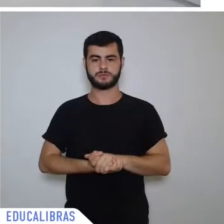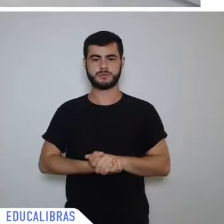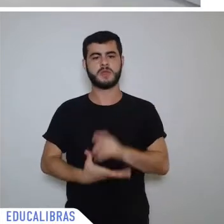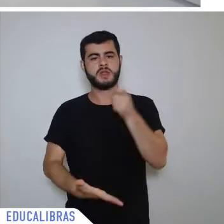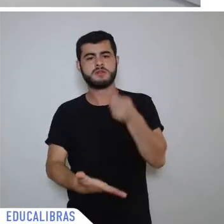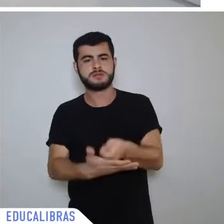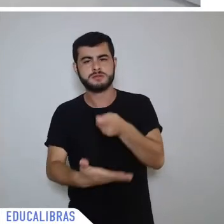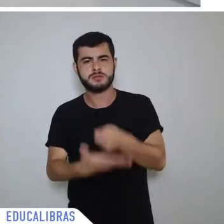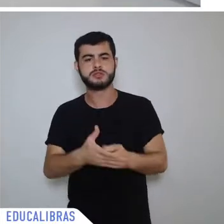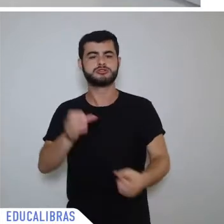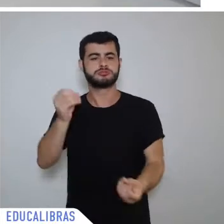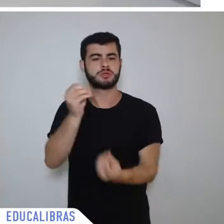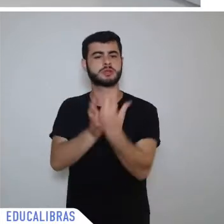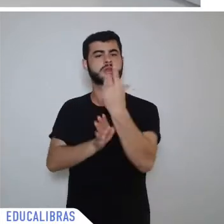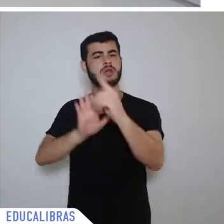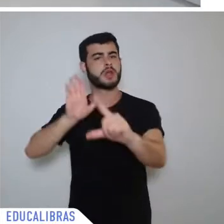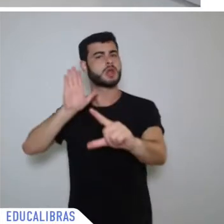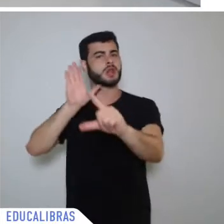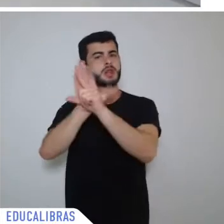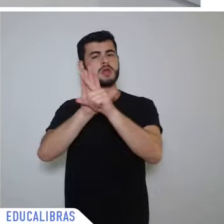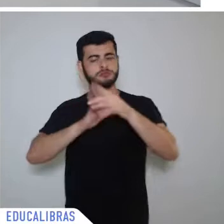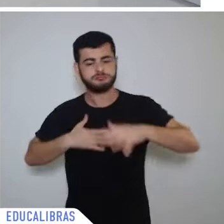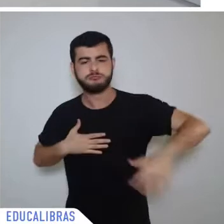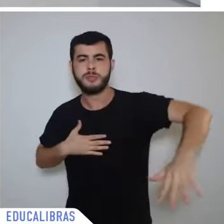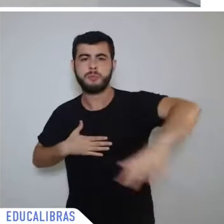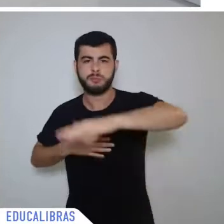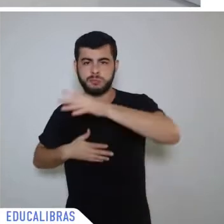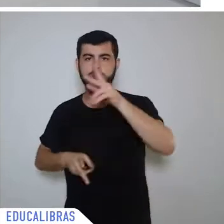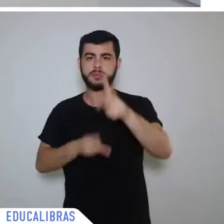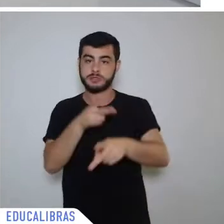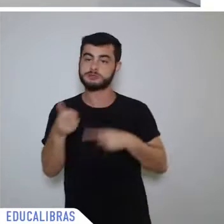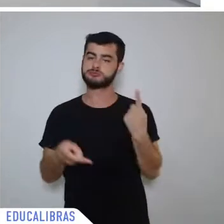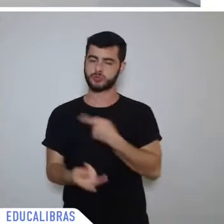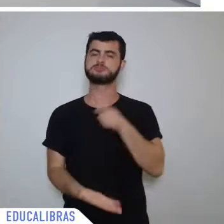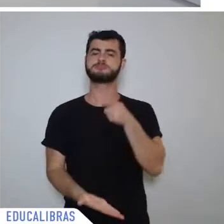published and we demand for public policies